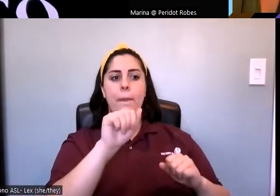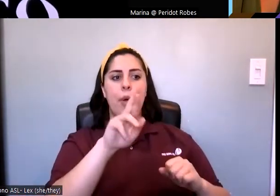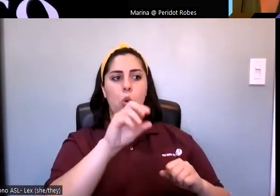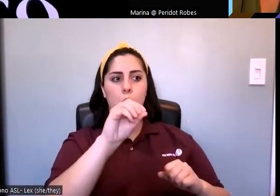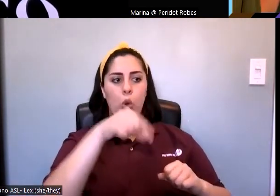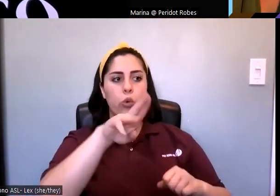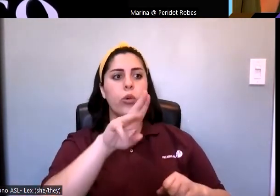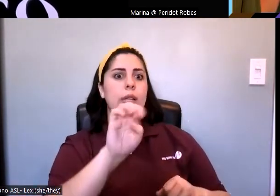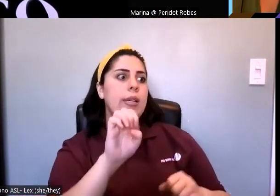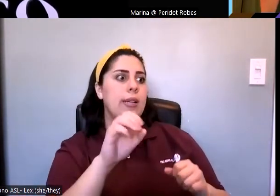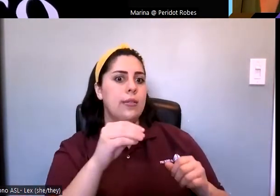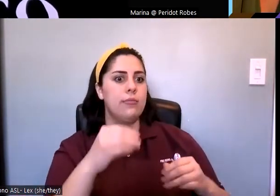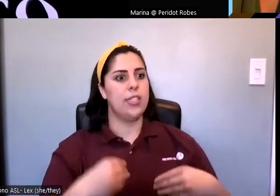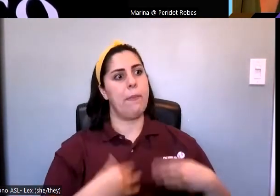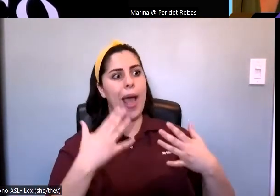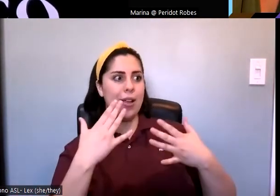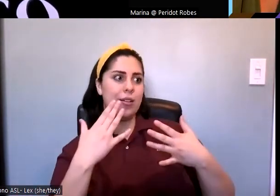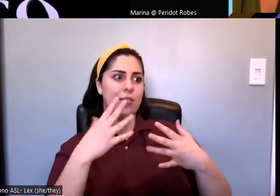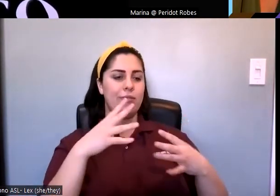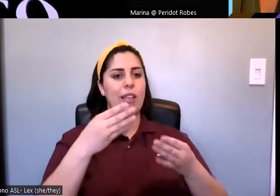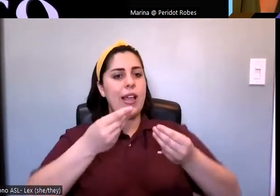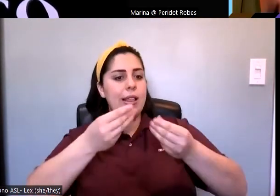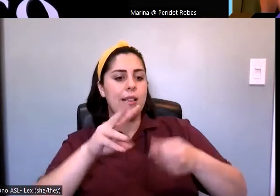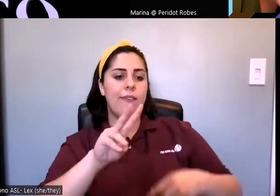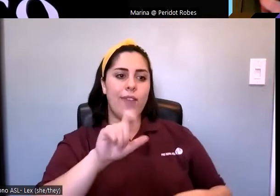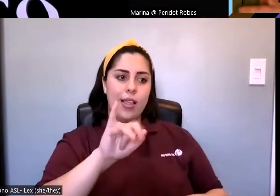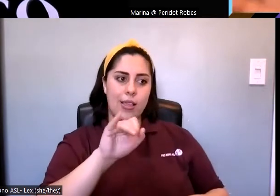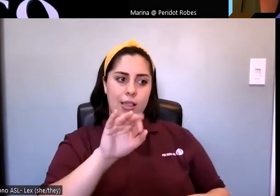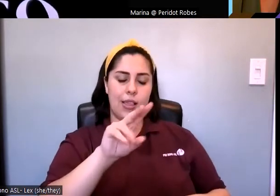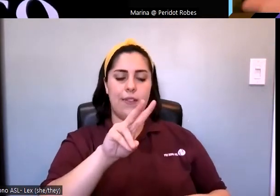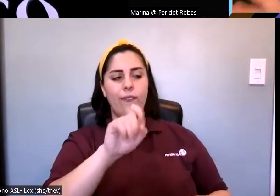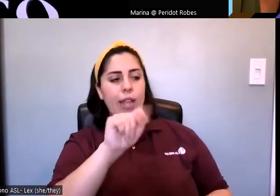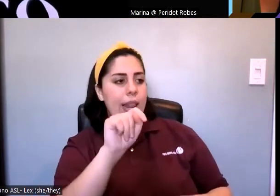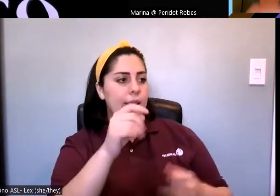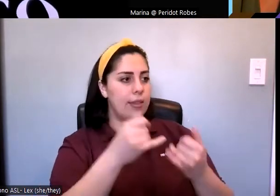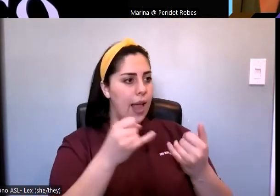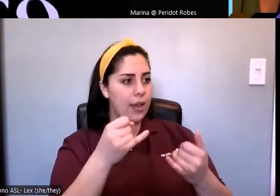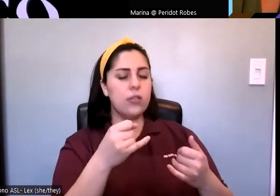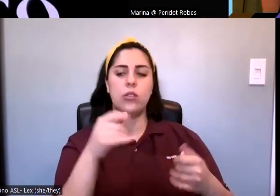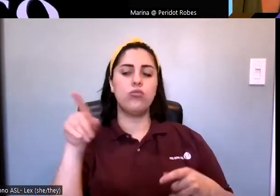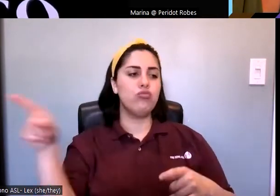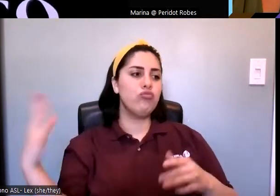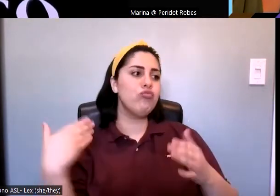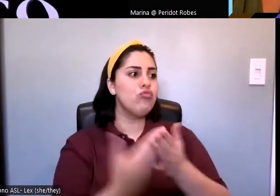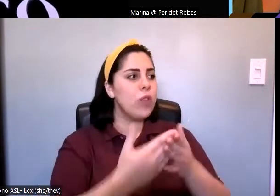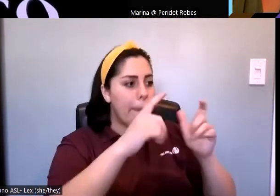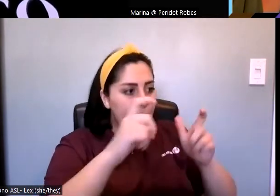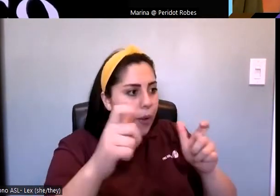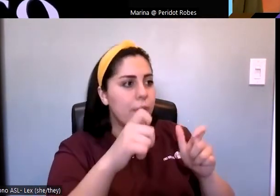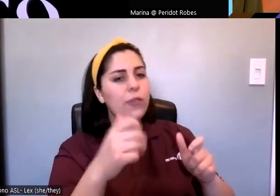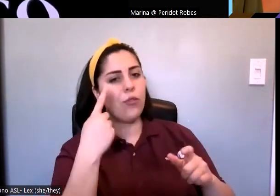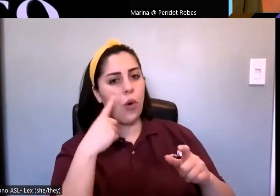Velvet line. And Amy showed up and she was like, oh, I'm just going to do a couple behind the scenes footage so you can have some stuff for TikTok,